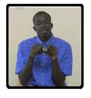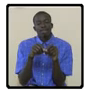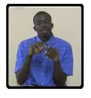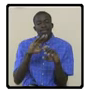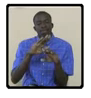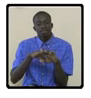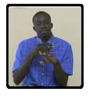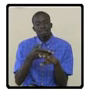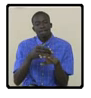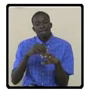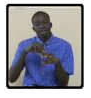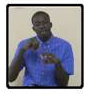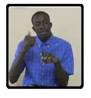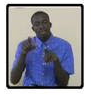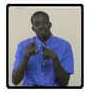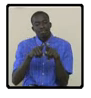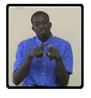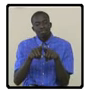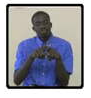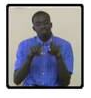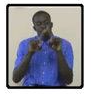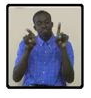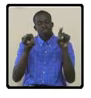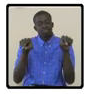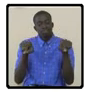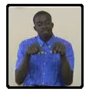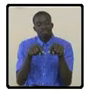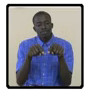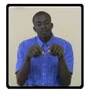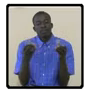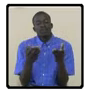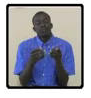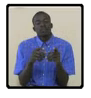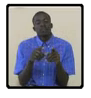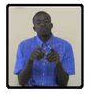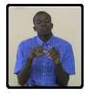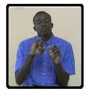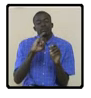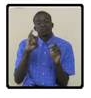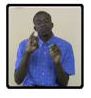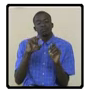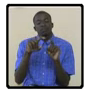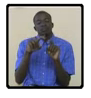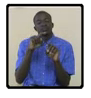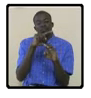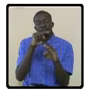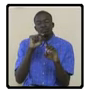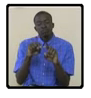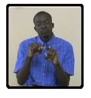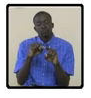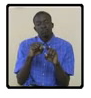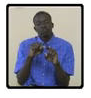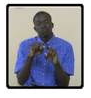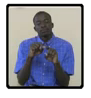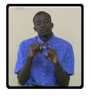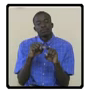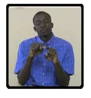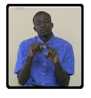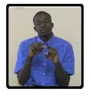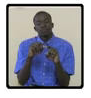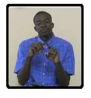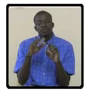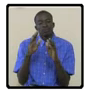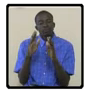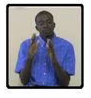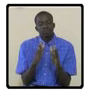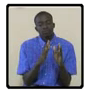This is an example of a parallel circuit where the current is divided when the alternative paths for